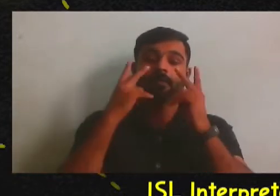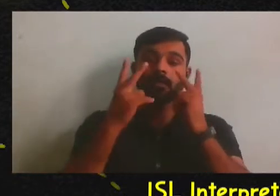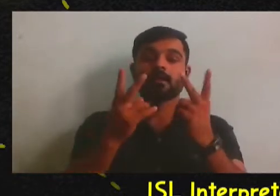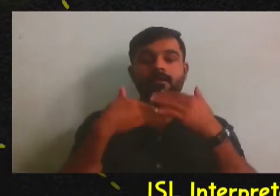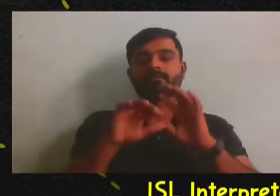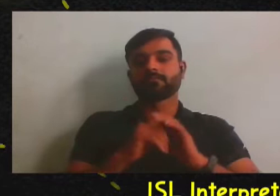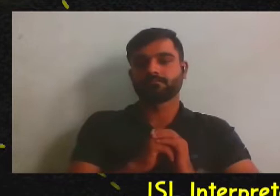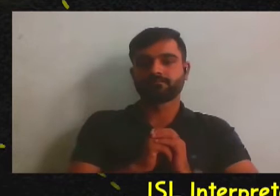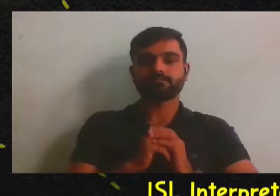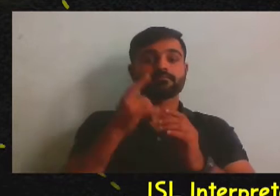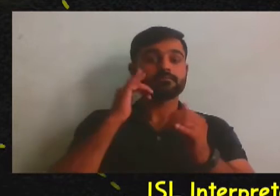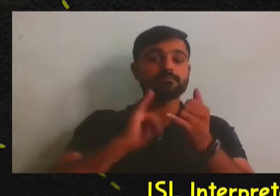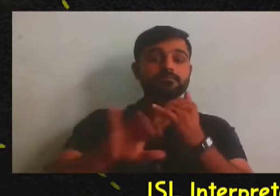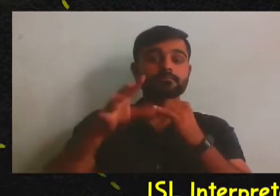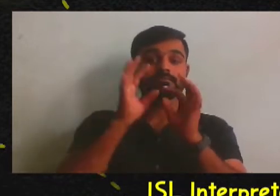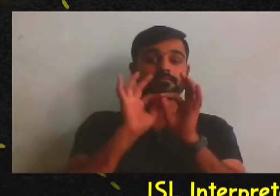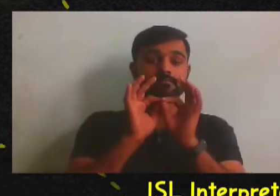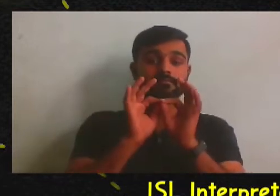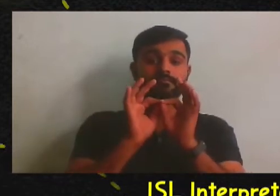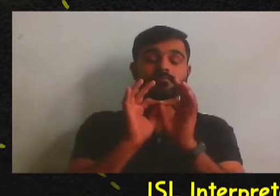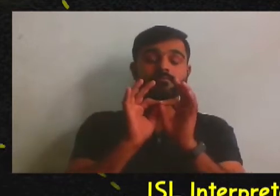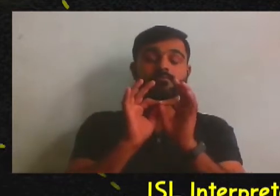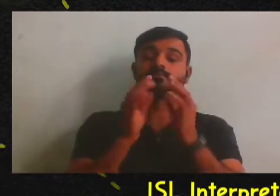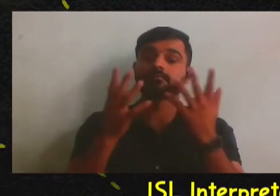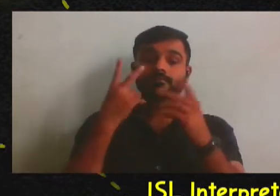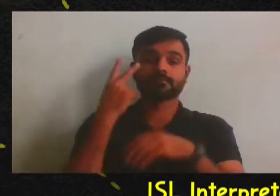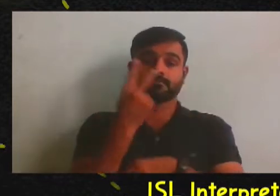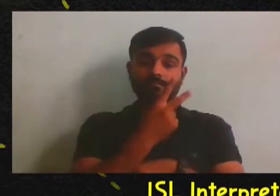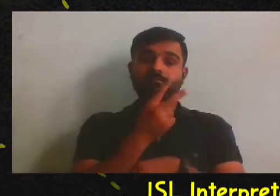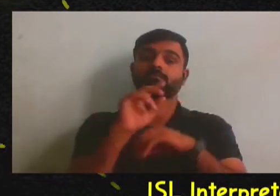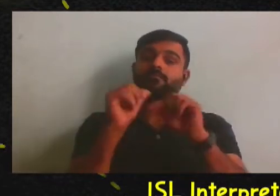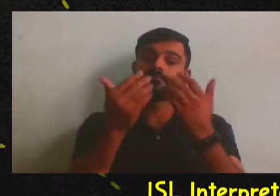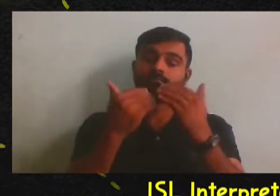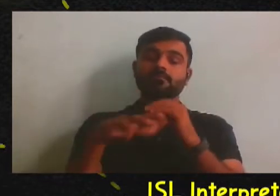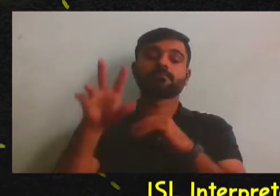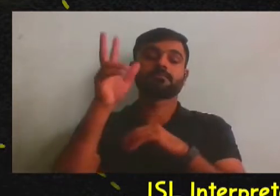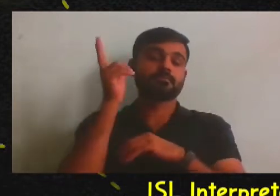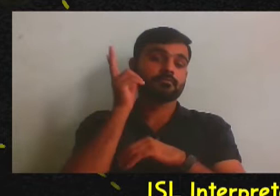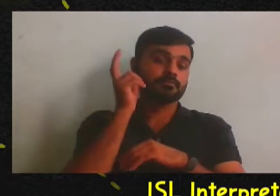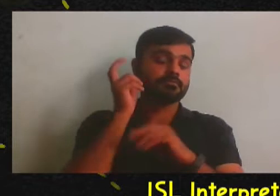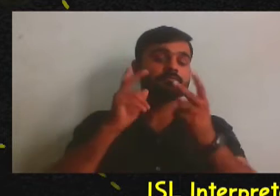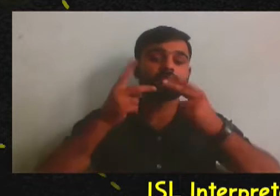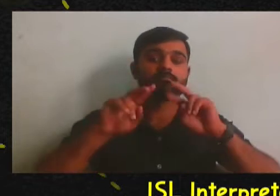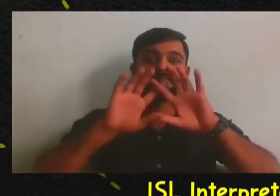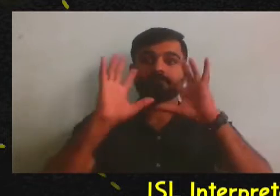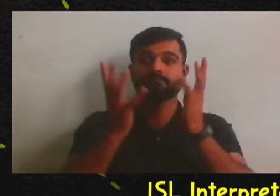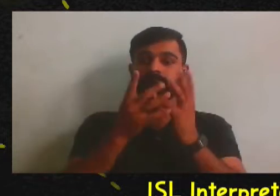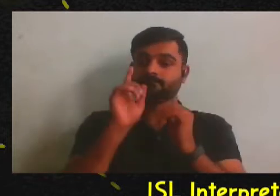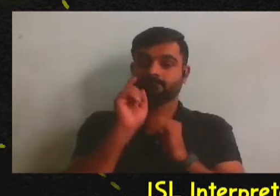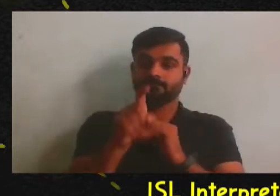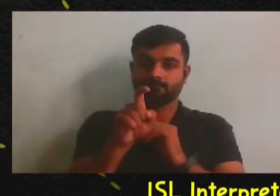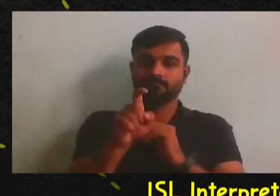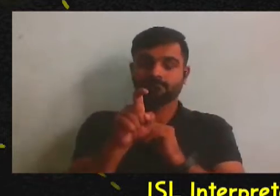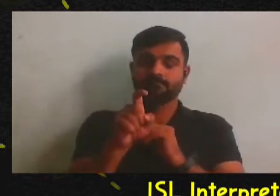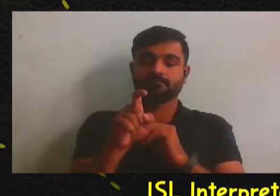it. ISL interpretation is available on this screen itself, and audio translation services can be accessed by clicking the